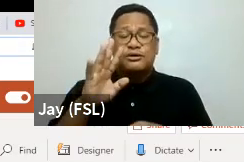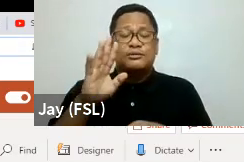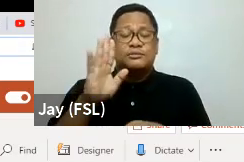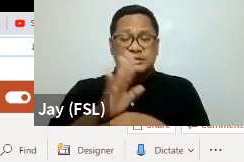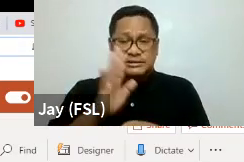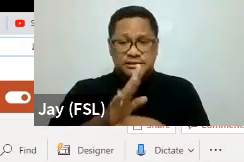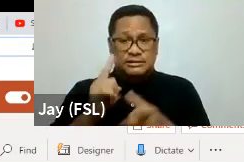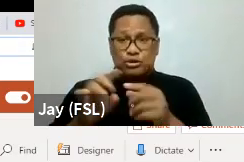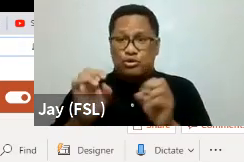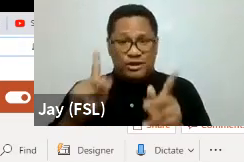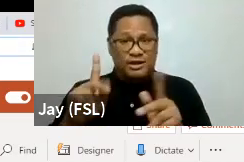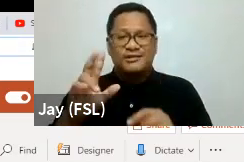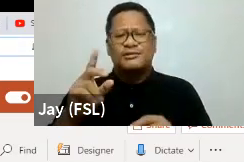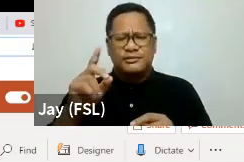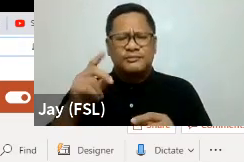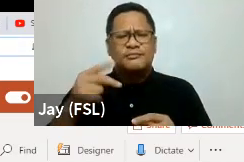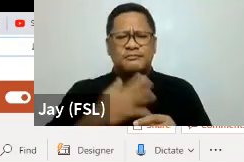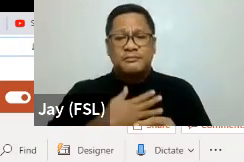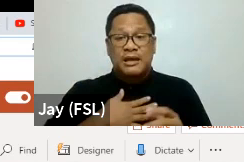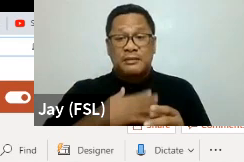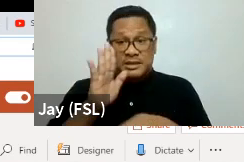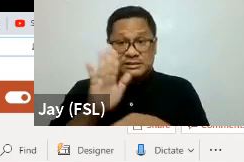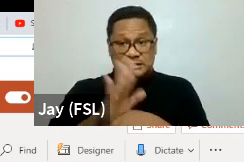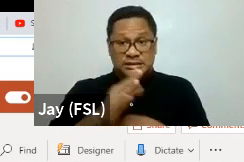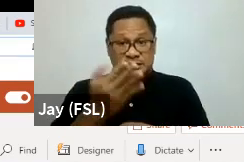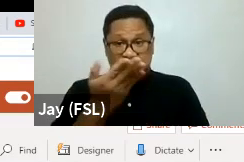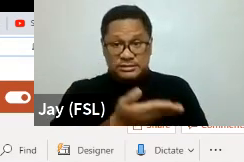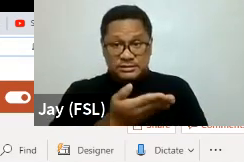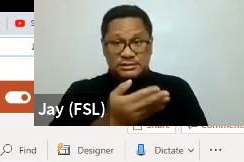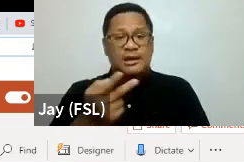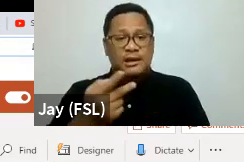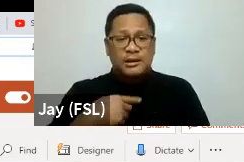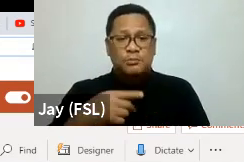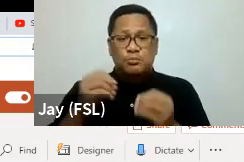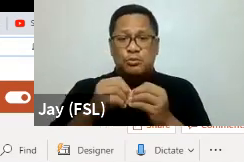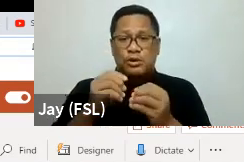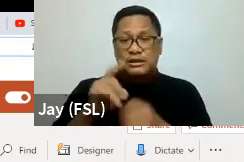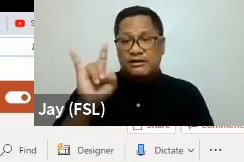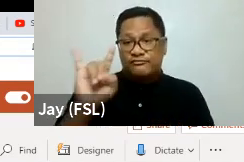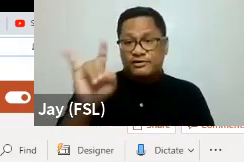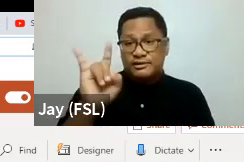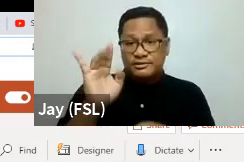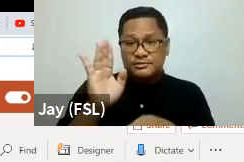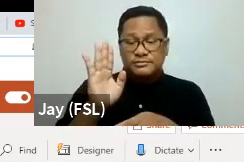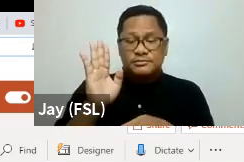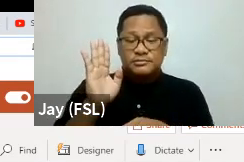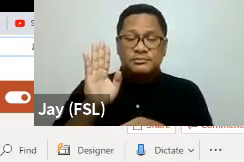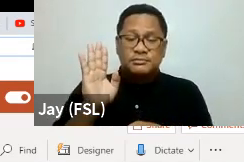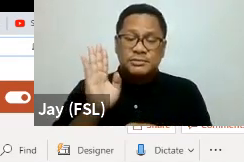business. Okay. I am engaged in the advertising business.